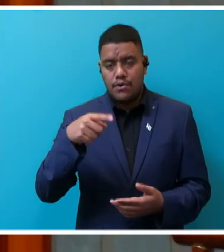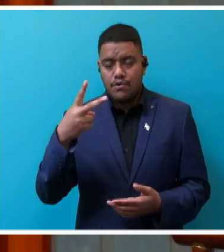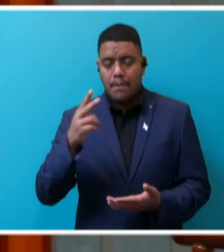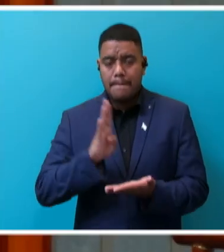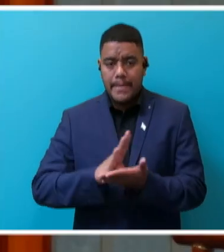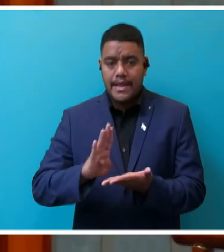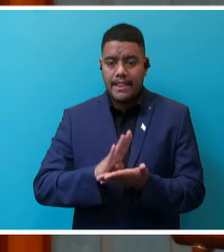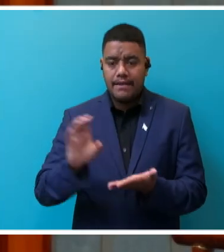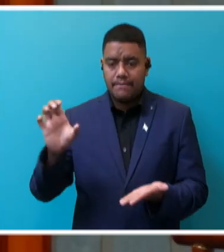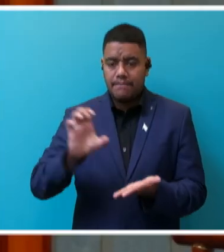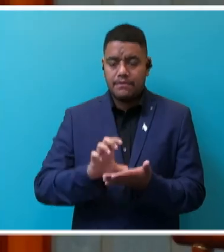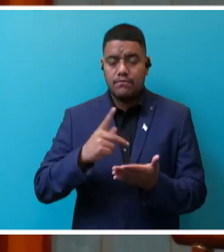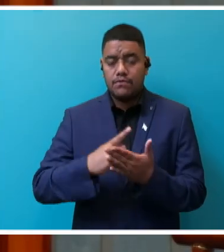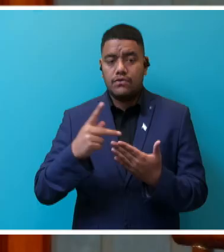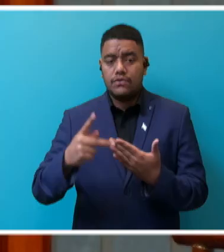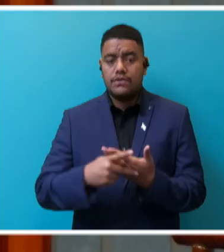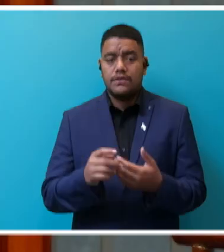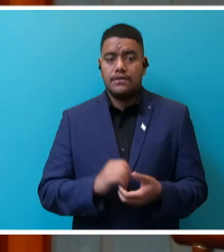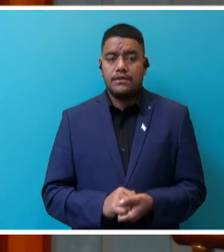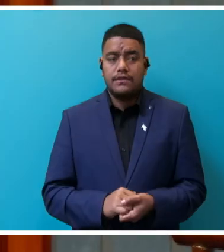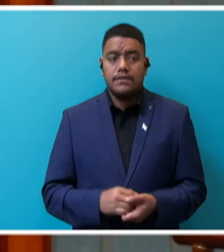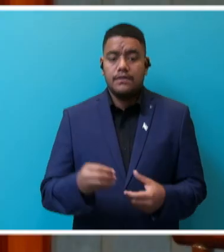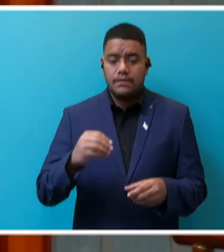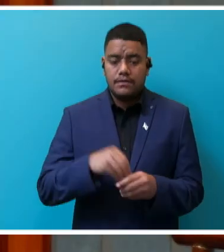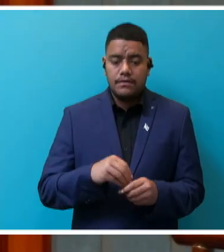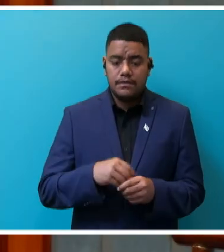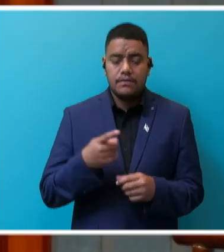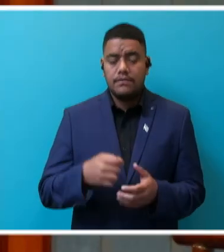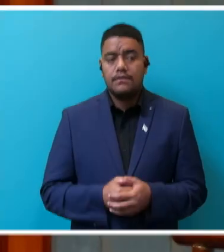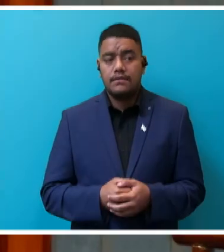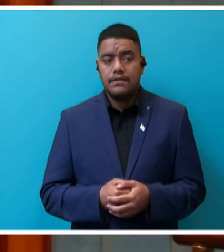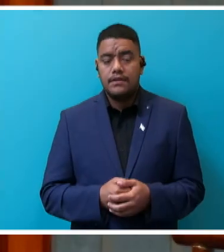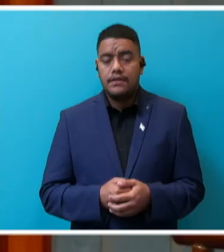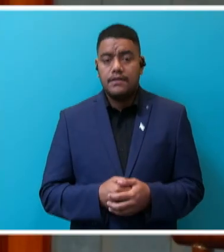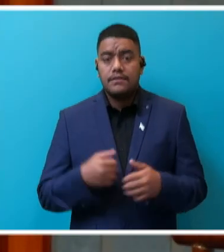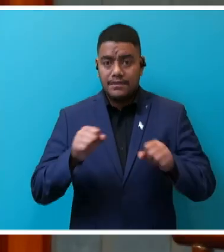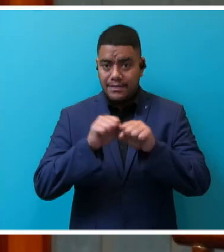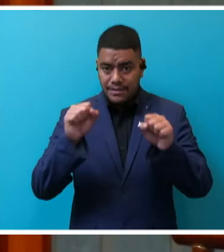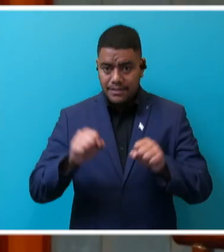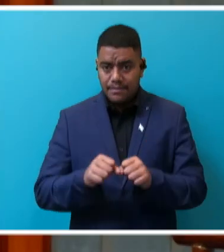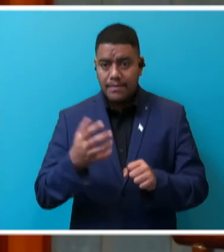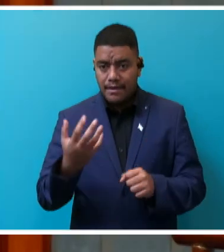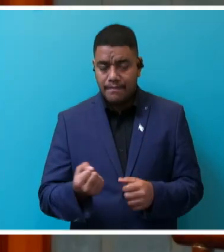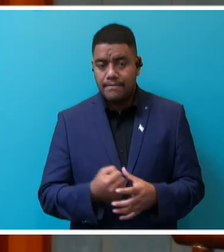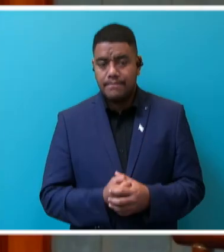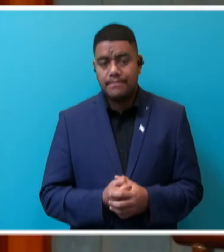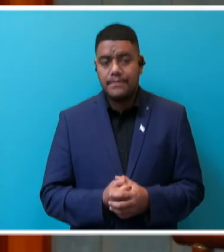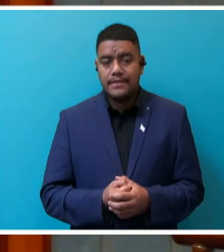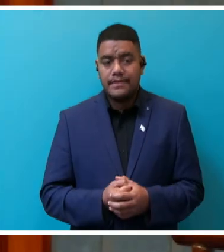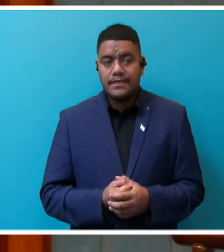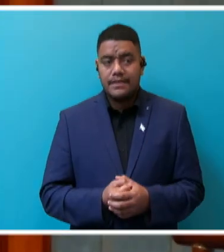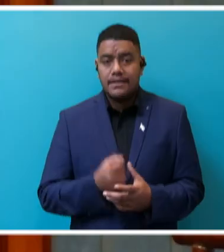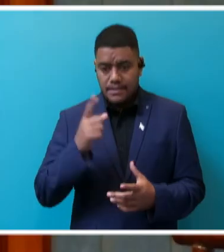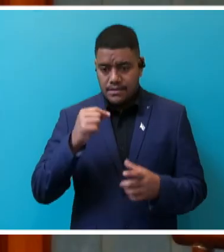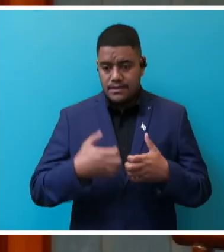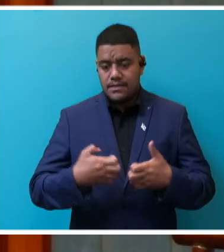investment projects. Key measures including the employment taxation scheme, which has been extended